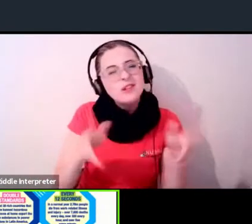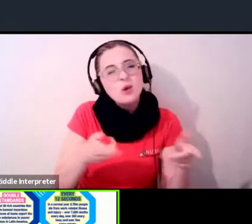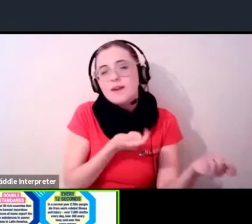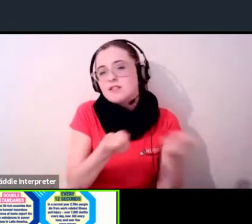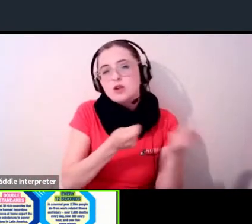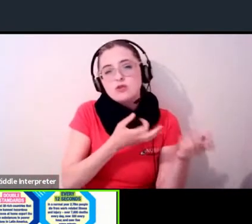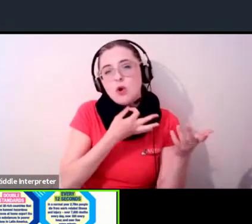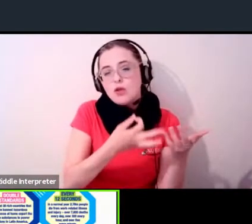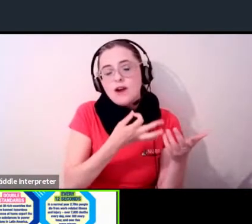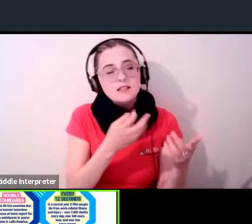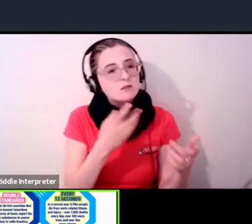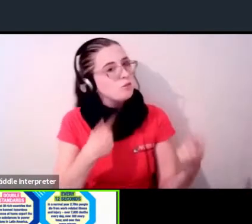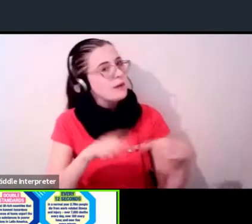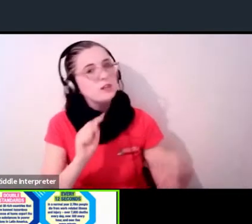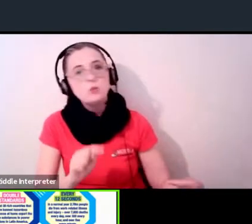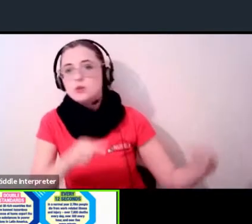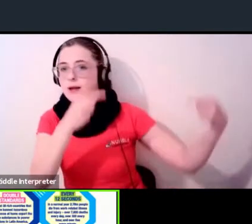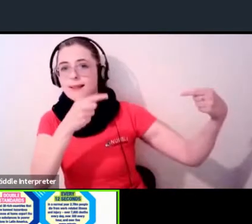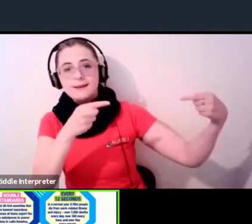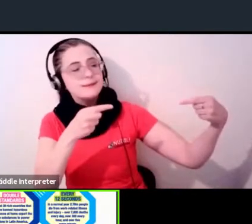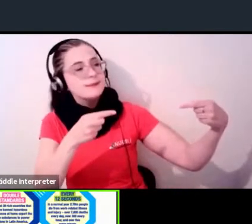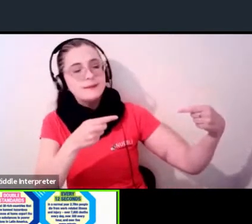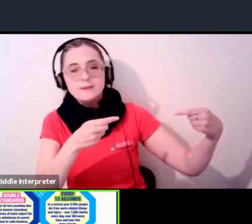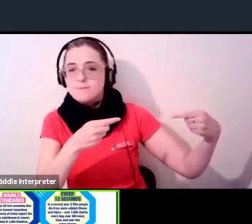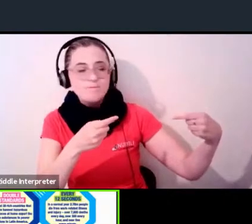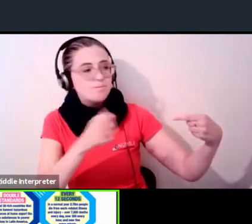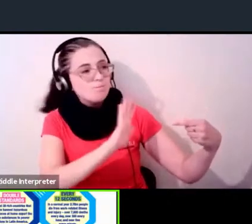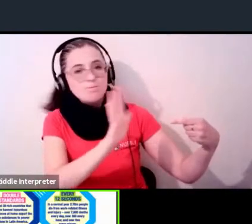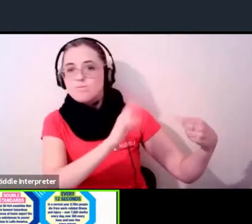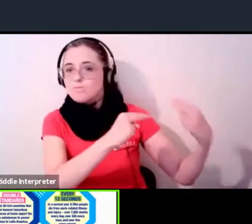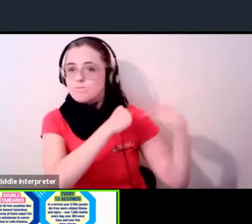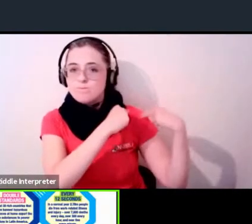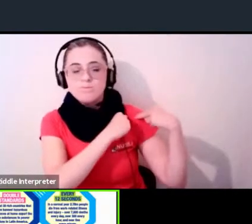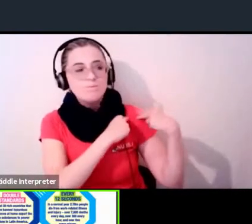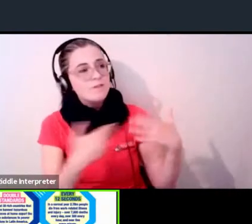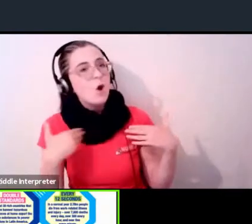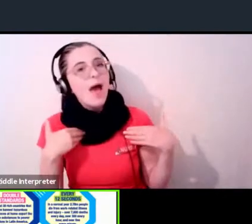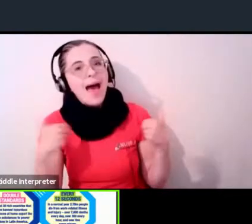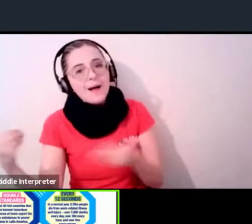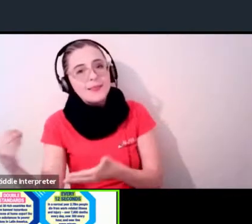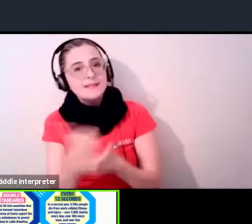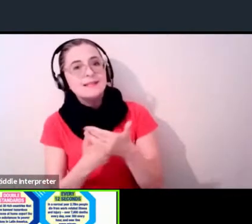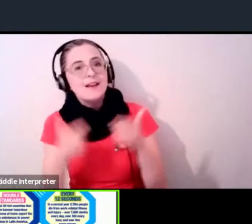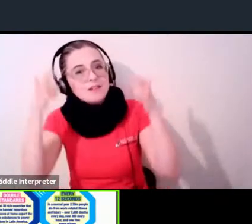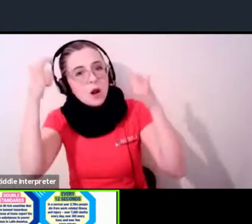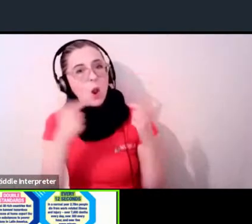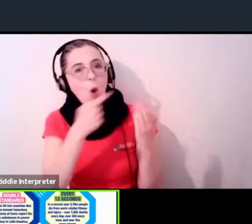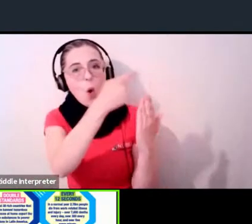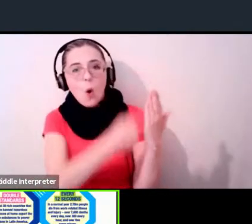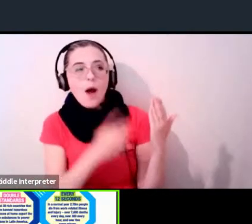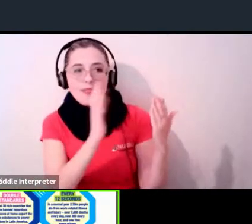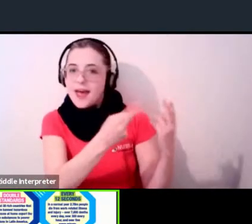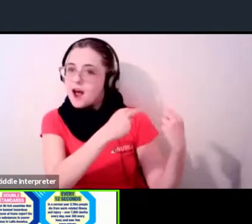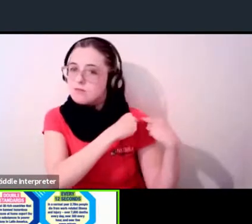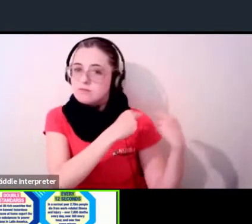to fight back, hold them to account to health and safety law. It is their duty,